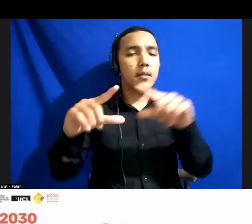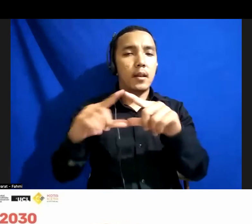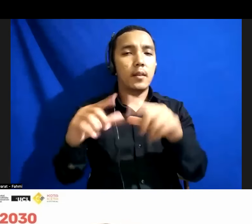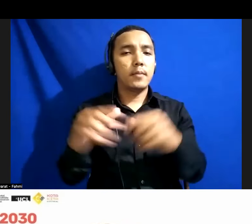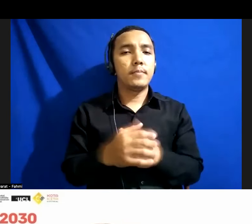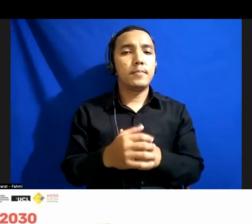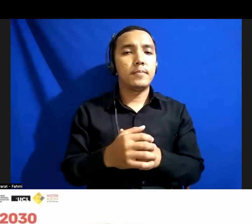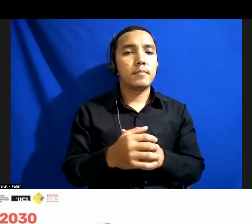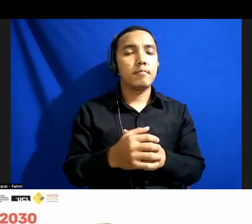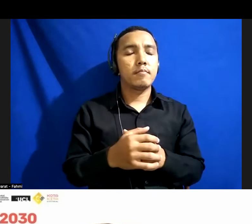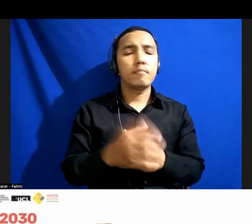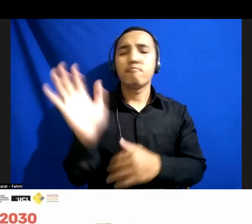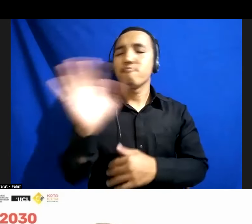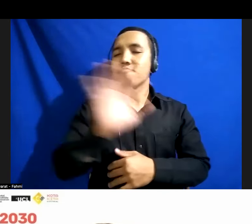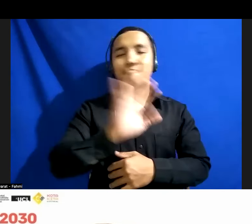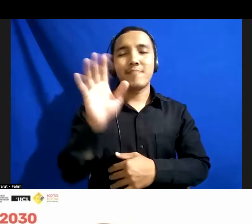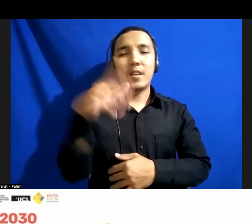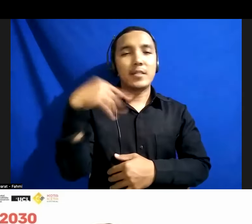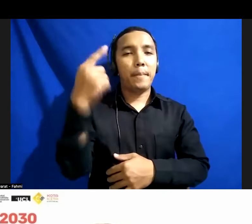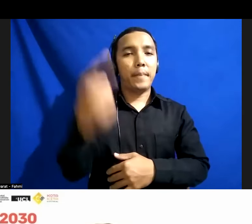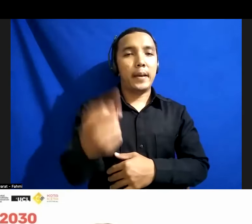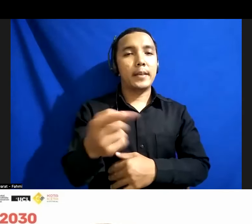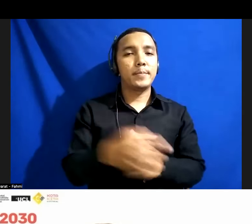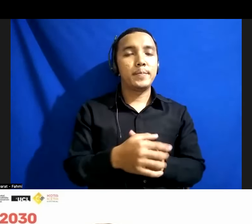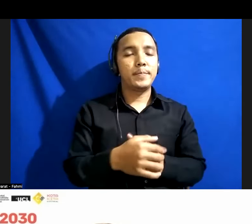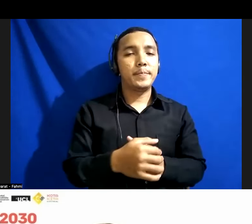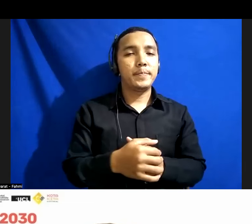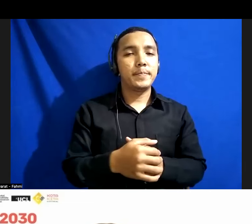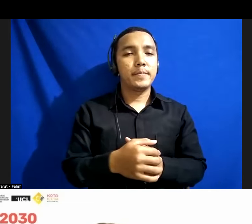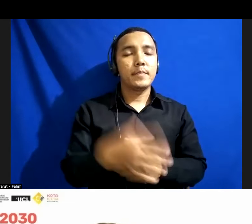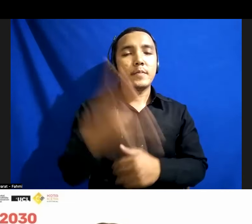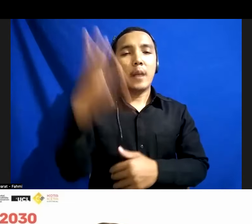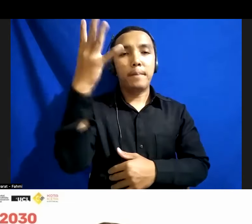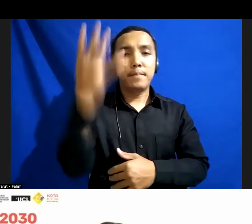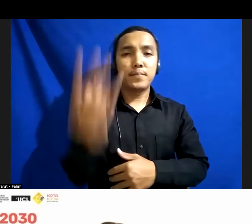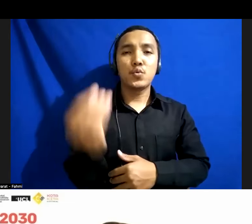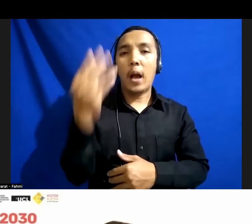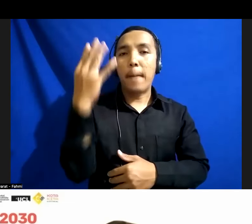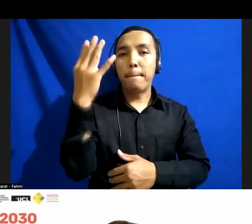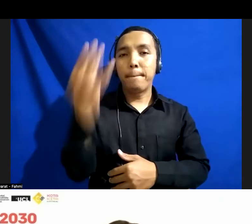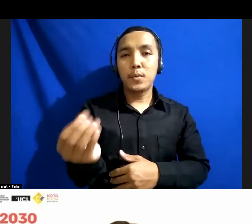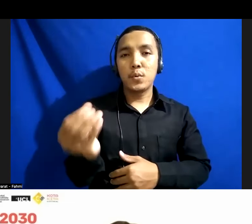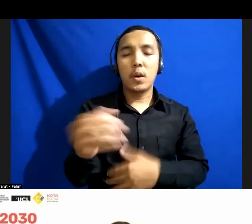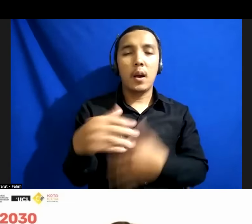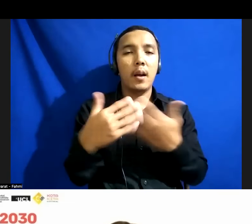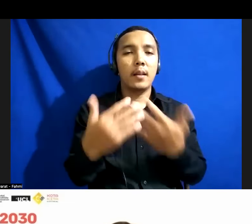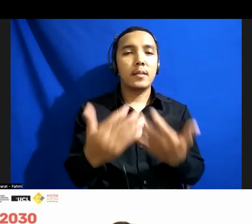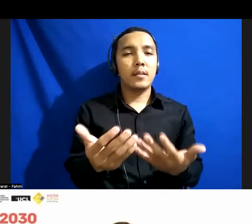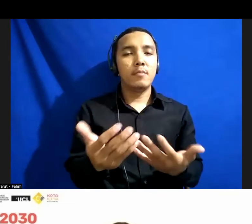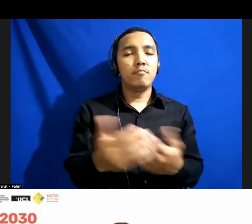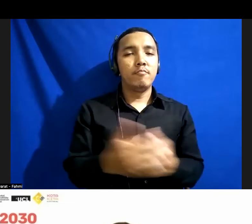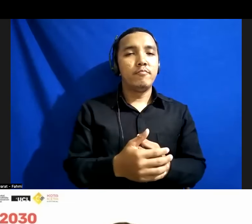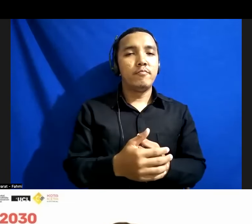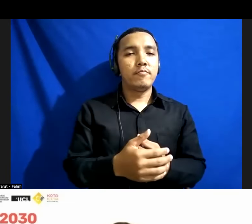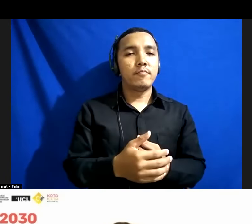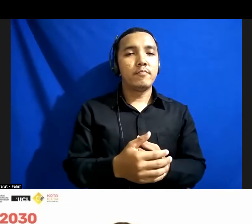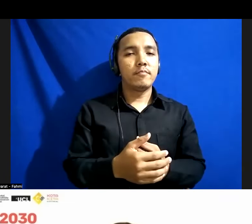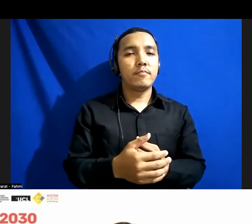funding, to have some funds that did not reach the villages or the